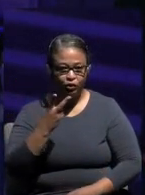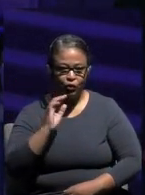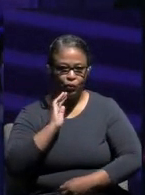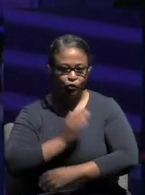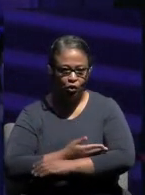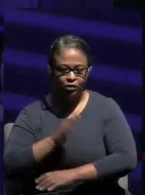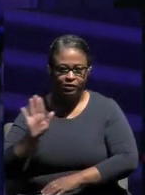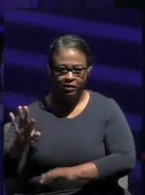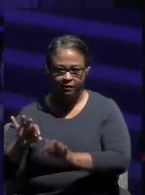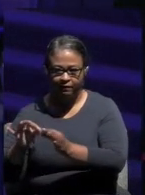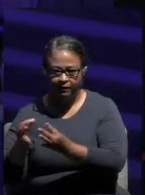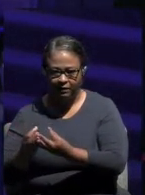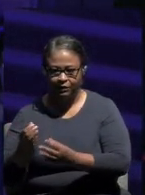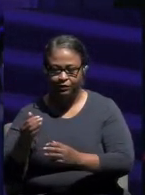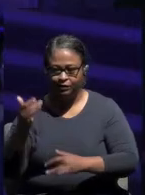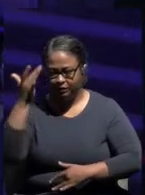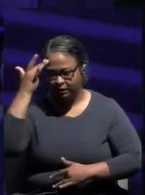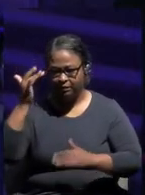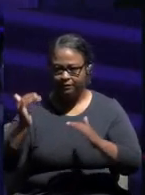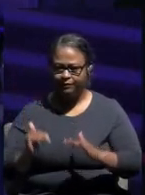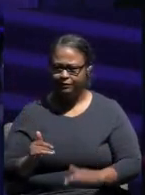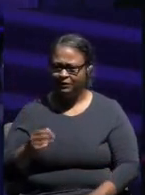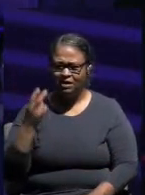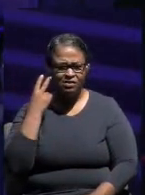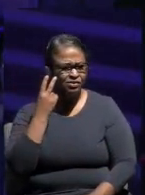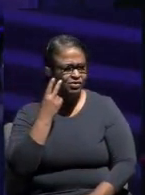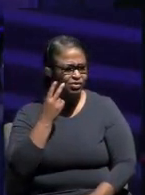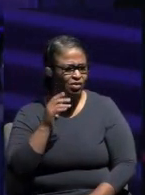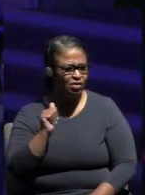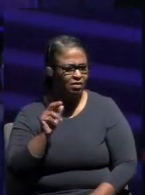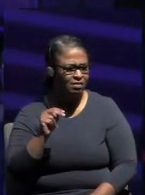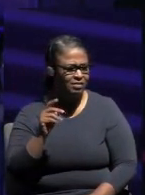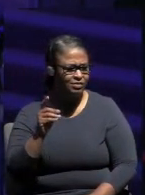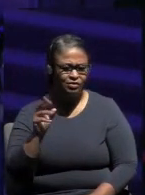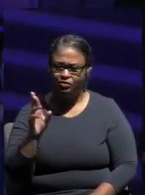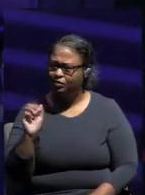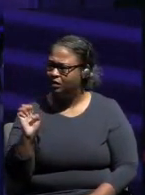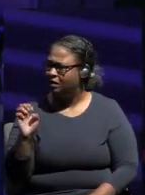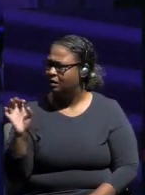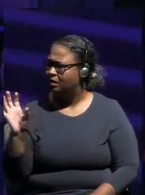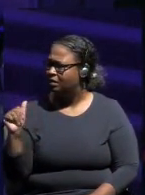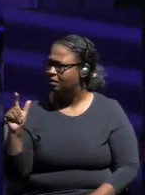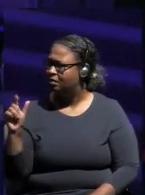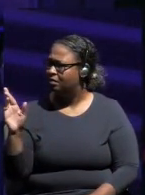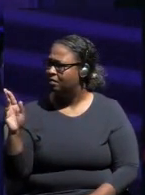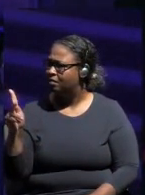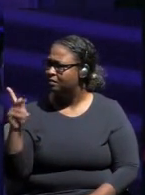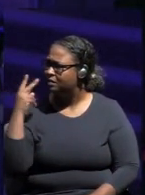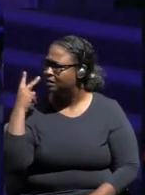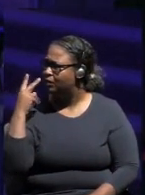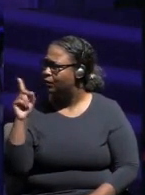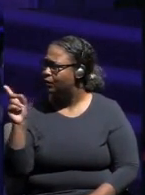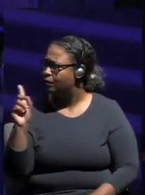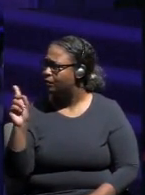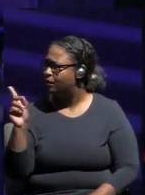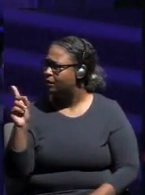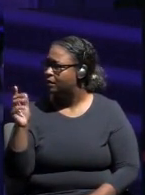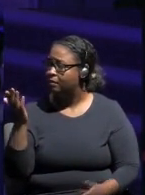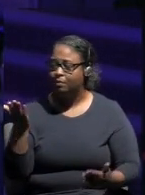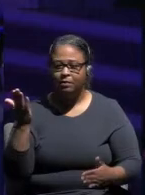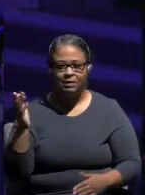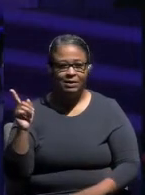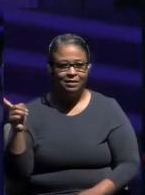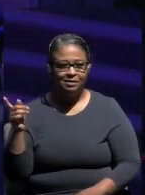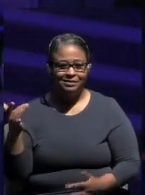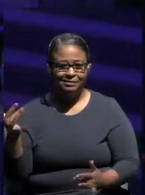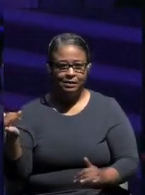saw Andre Clark. Did I see Andre today? Maybe they're still suffering